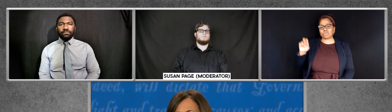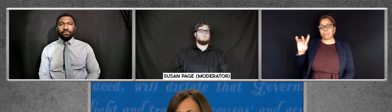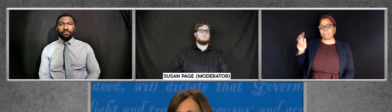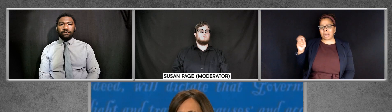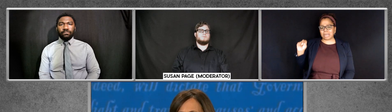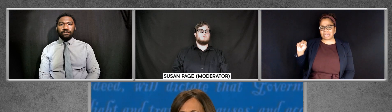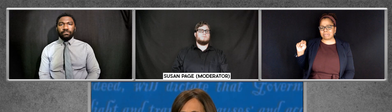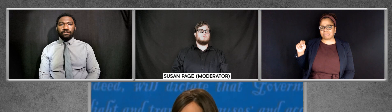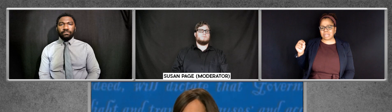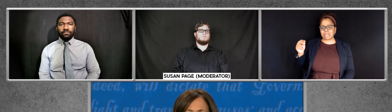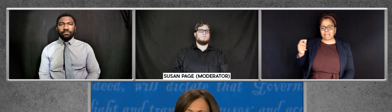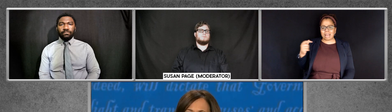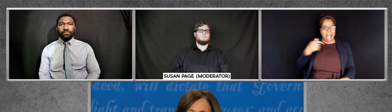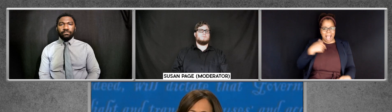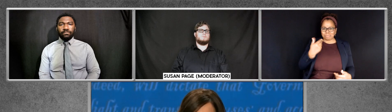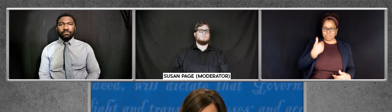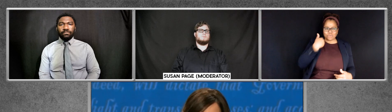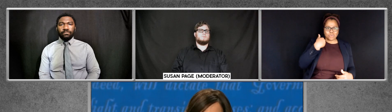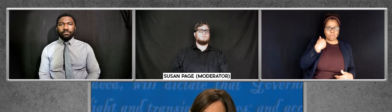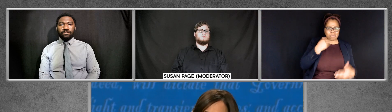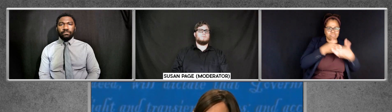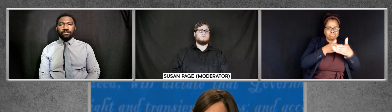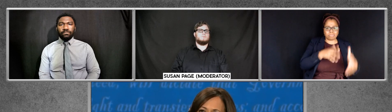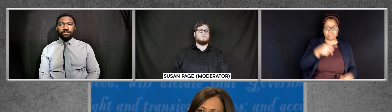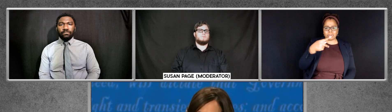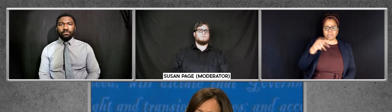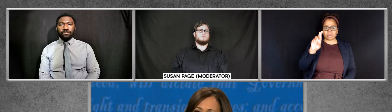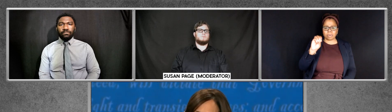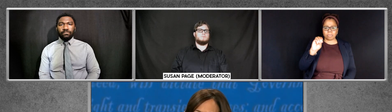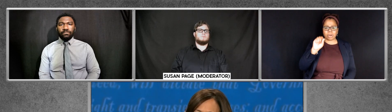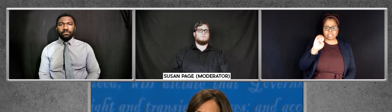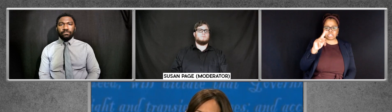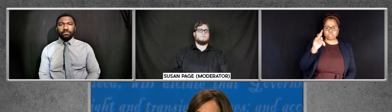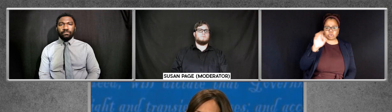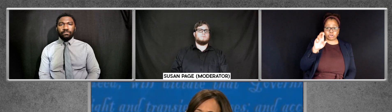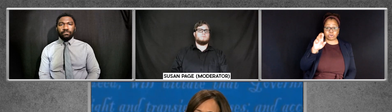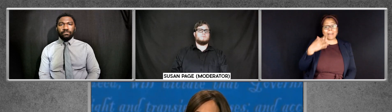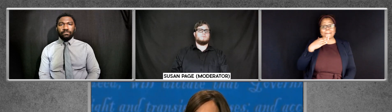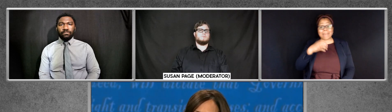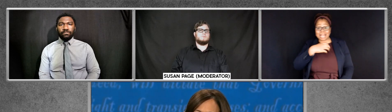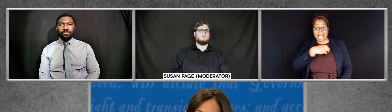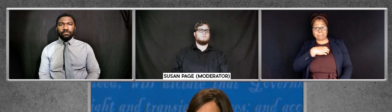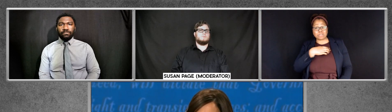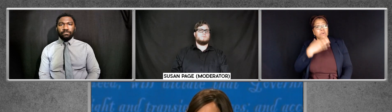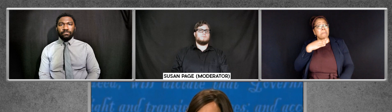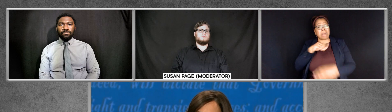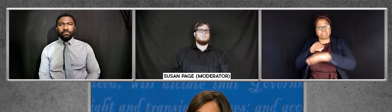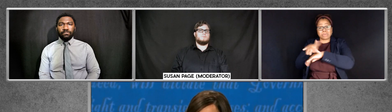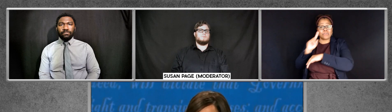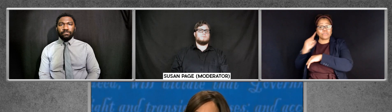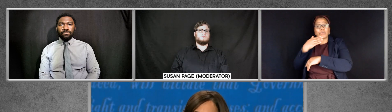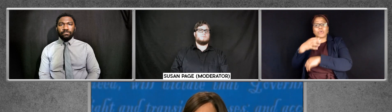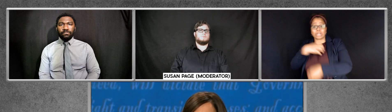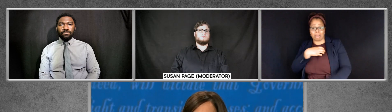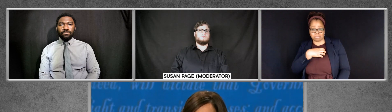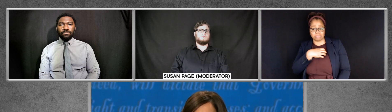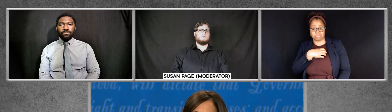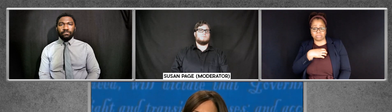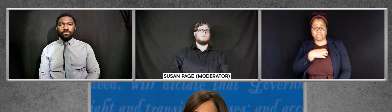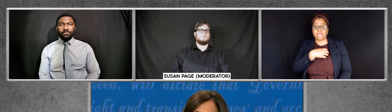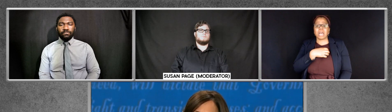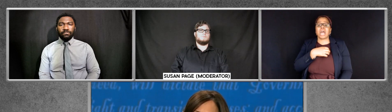career prosecutor. I know what I'm talking about. Bad cops are bad for good cops. We need reform of our policing in